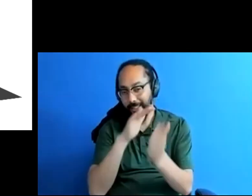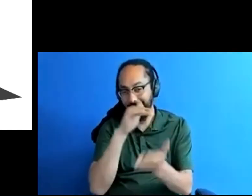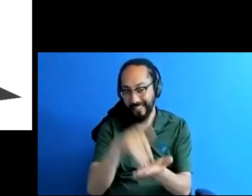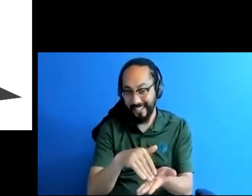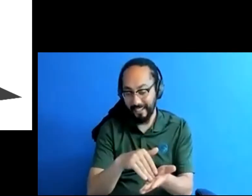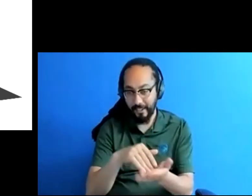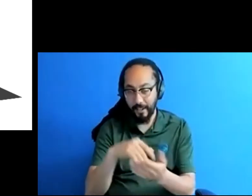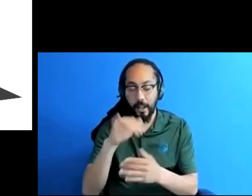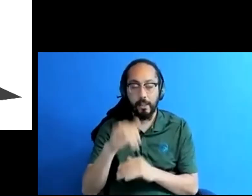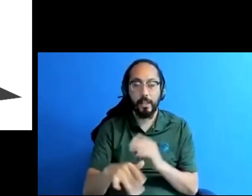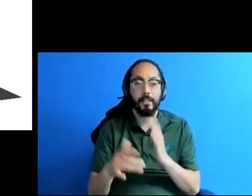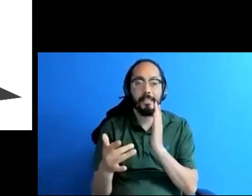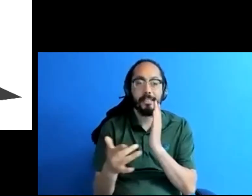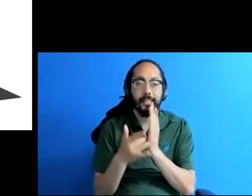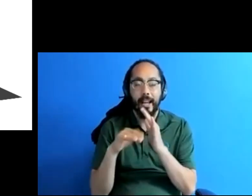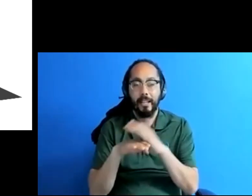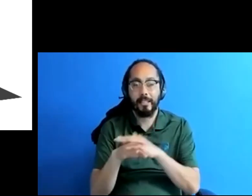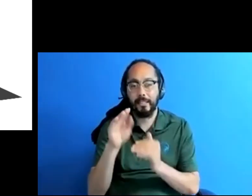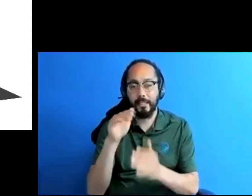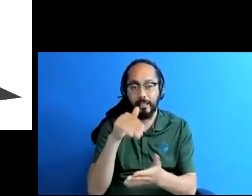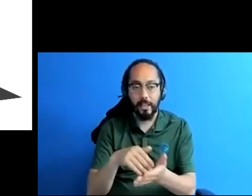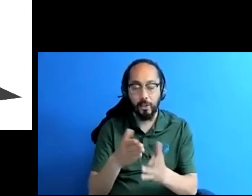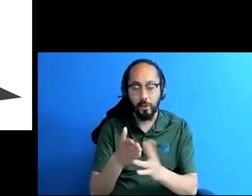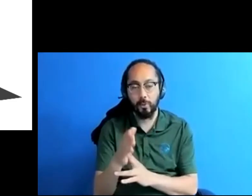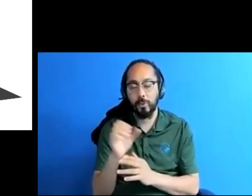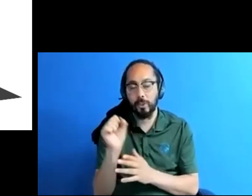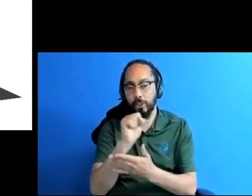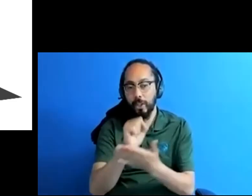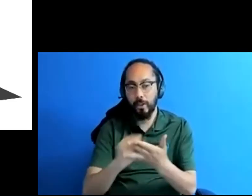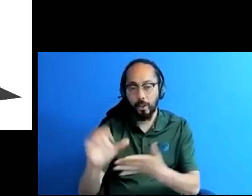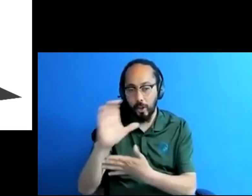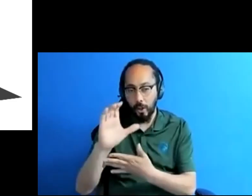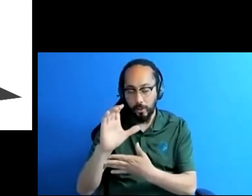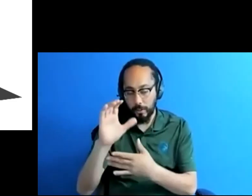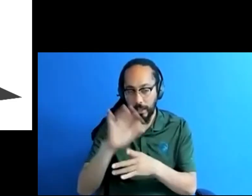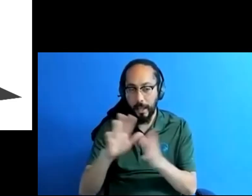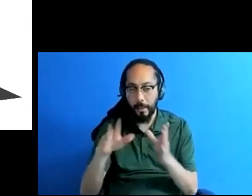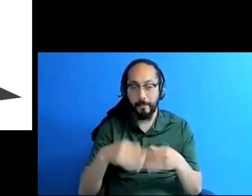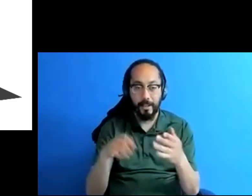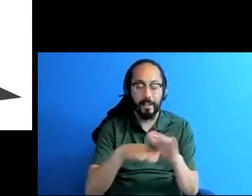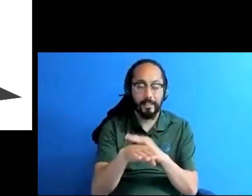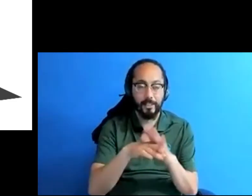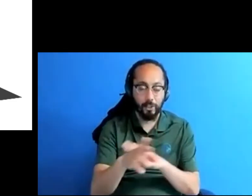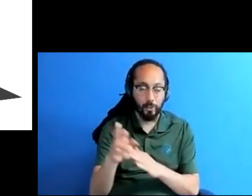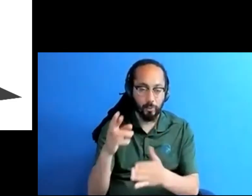technical access center through Sheridan College that provides access to resources for